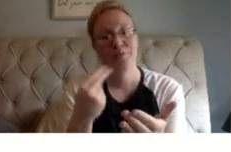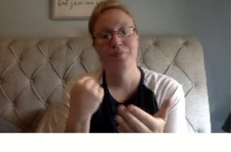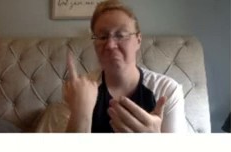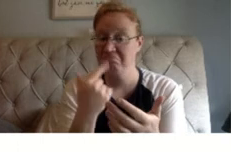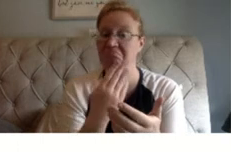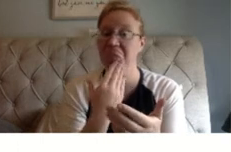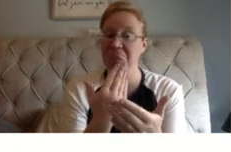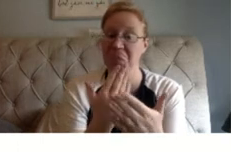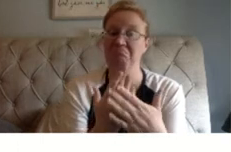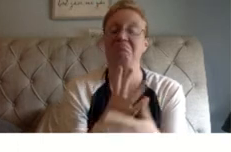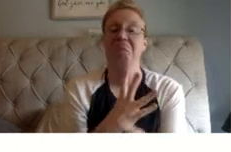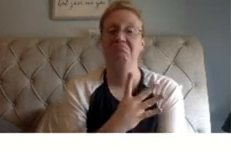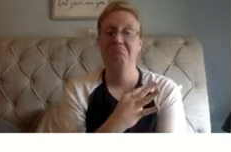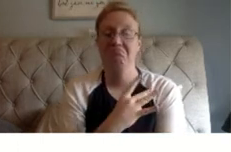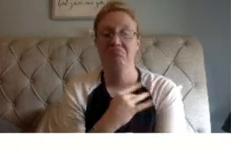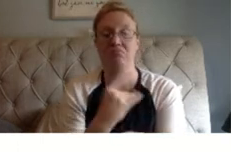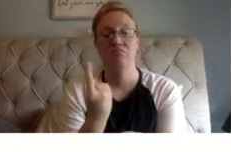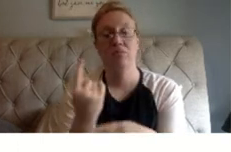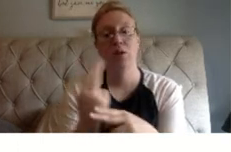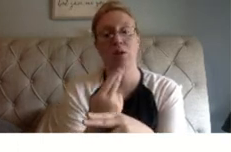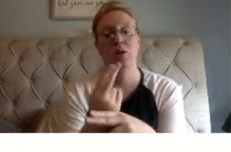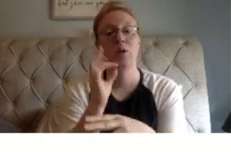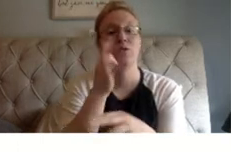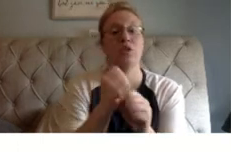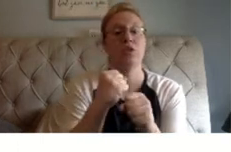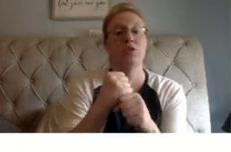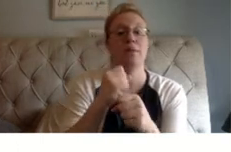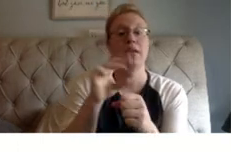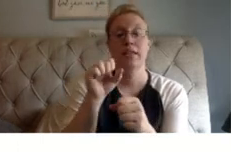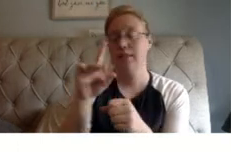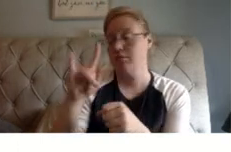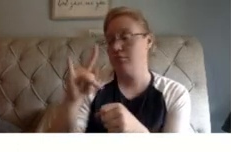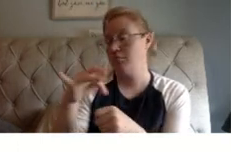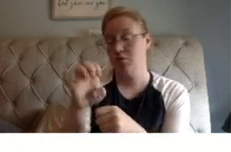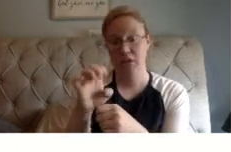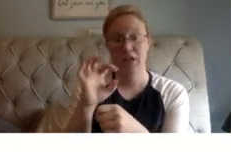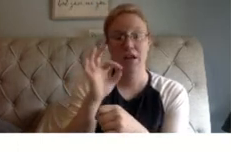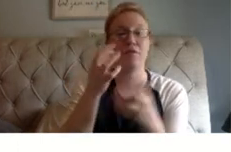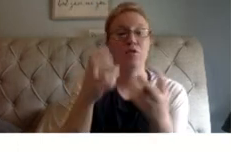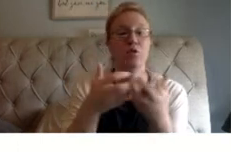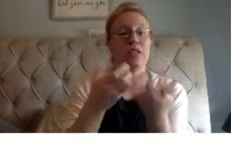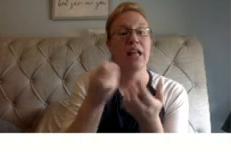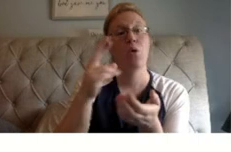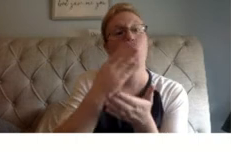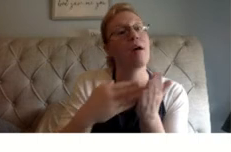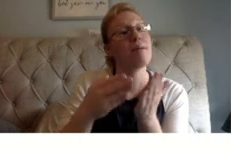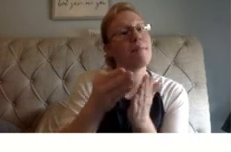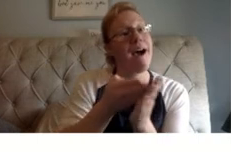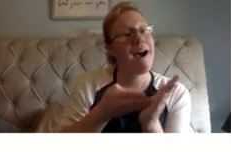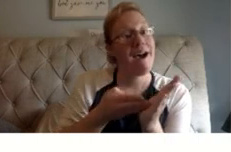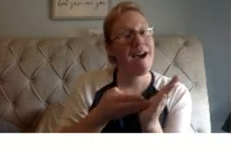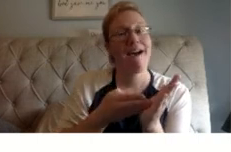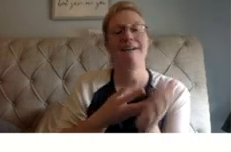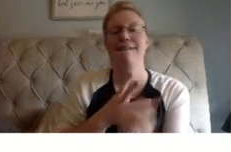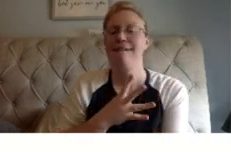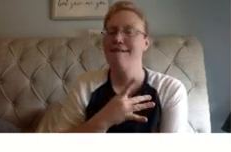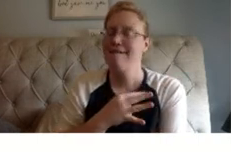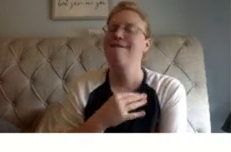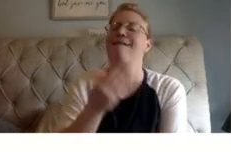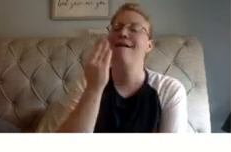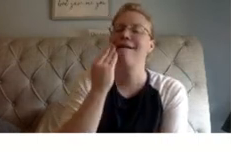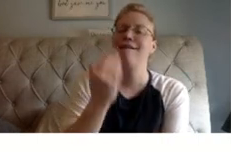good. Someone may use fruits to make a smoothie, fruit salad, or pie. Oh yeah, I know